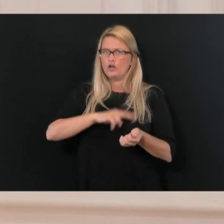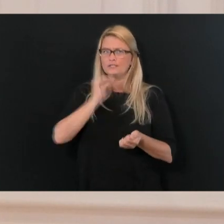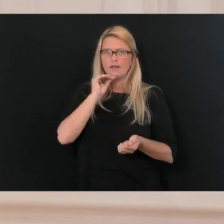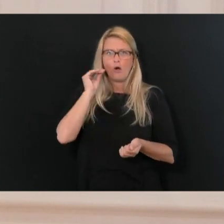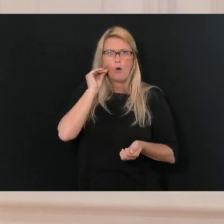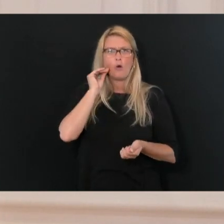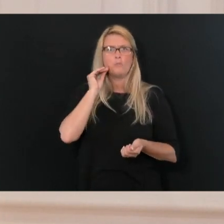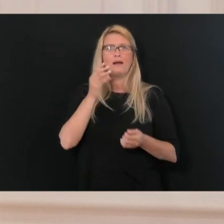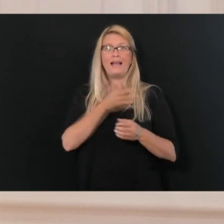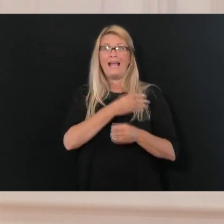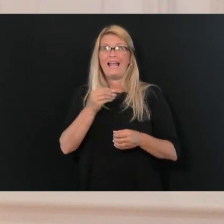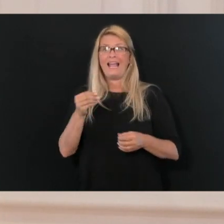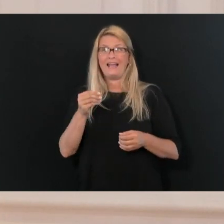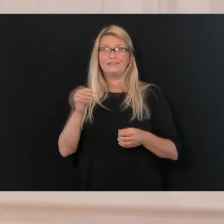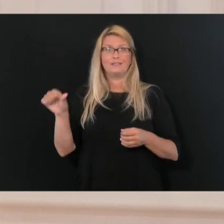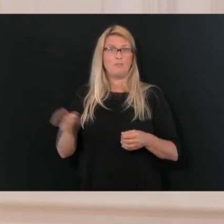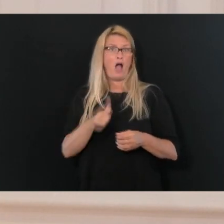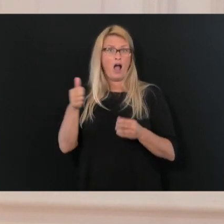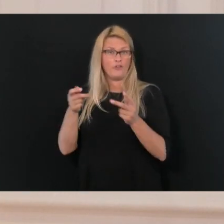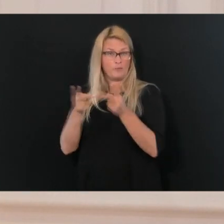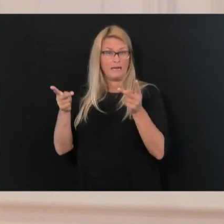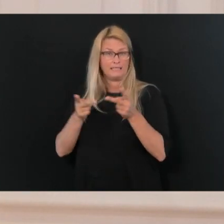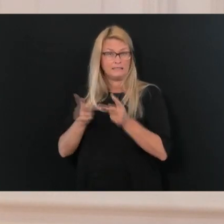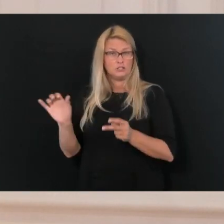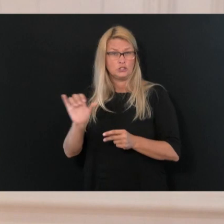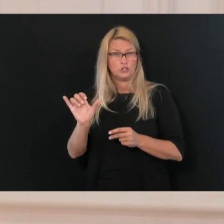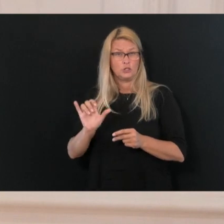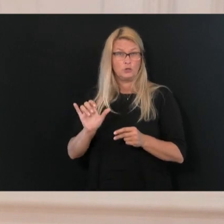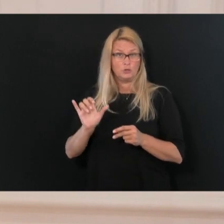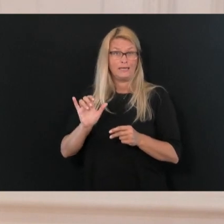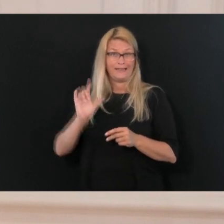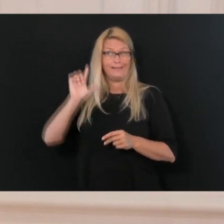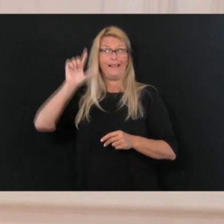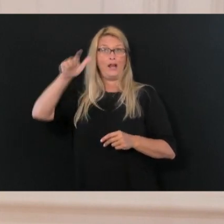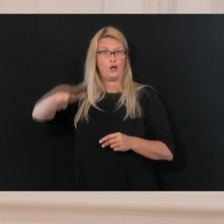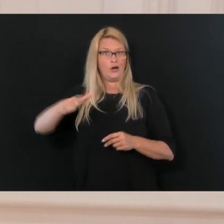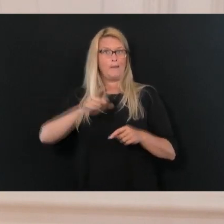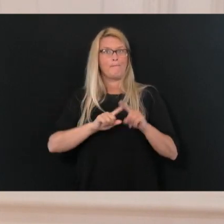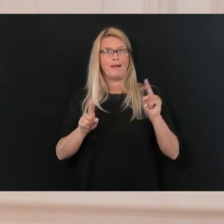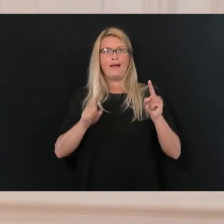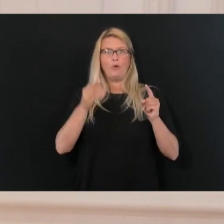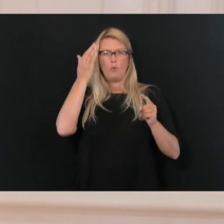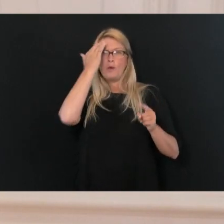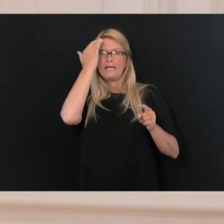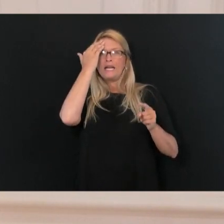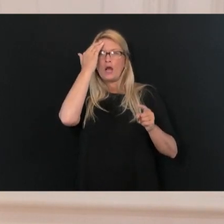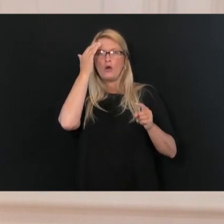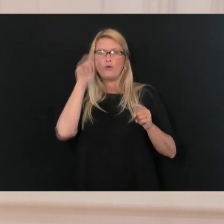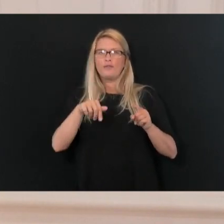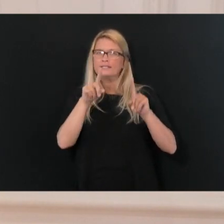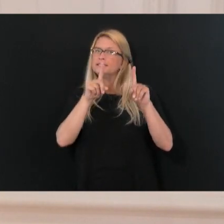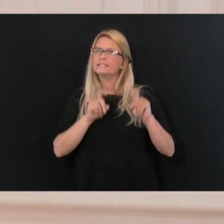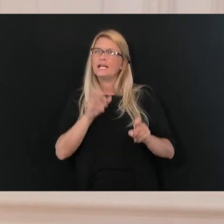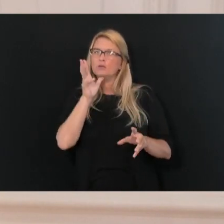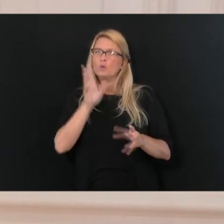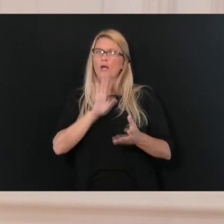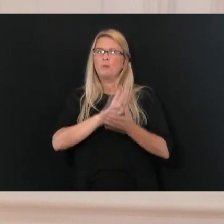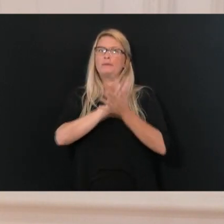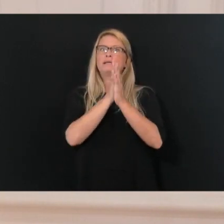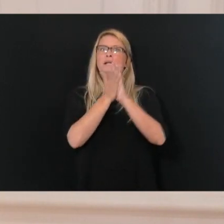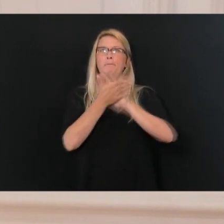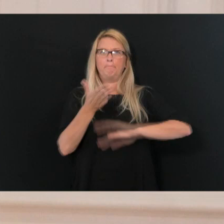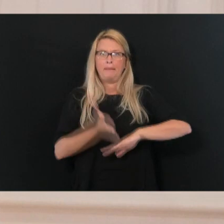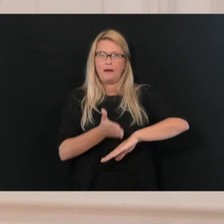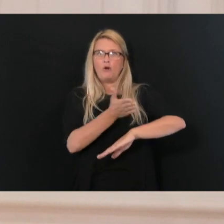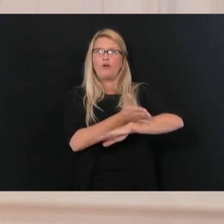probably across some other sectors over time. And we know that this test will continue to evolve and get better.